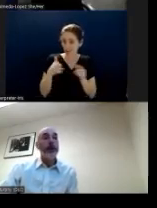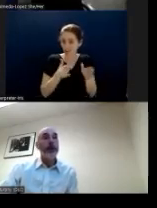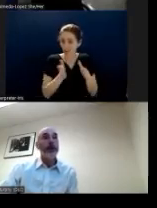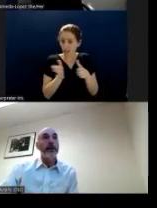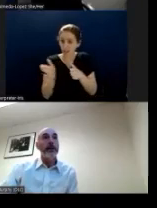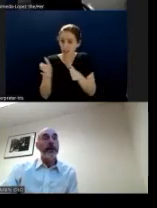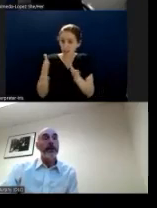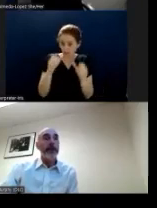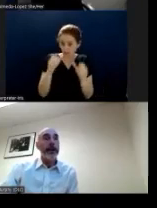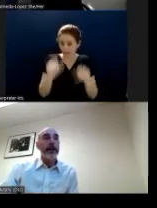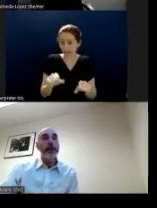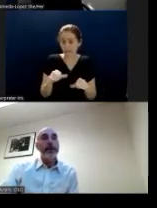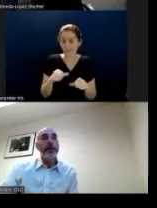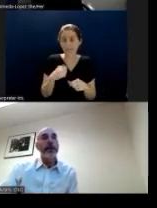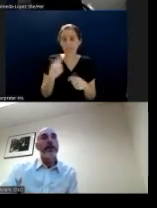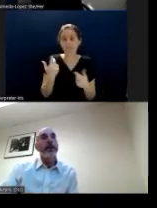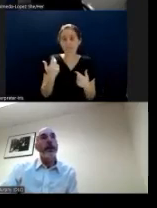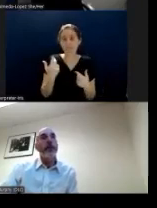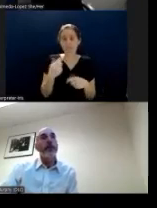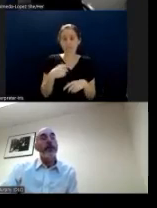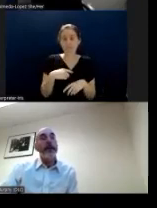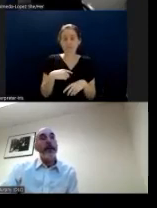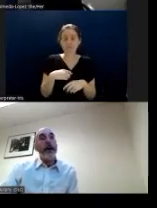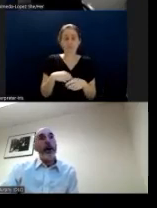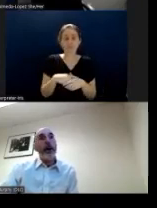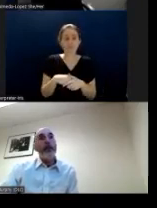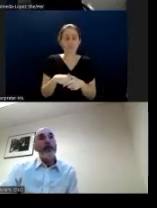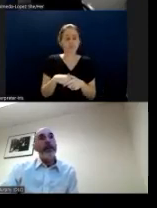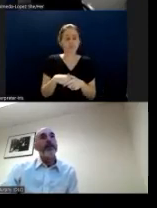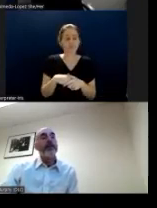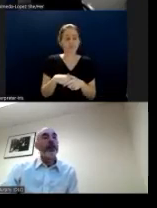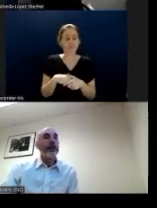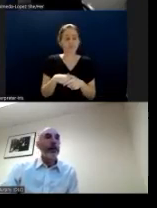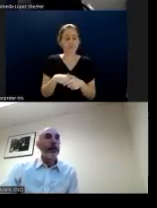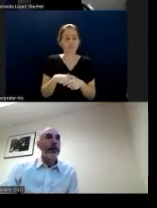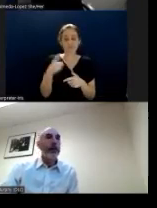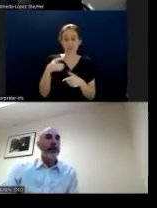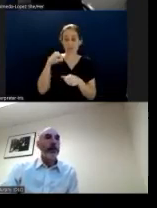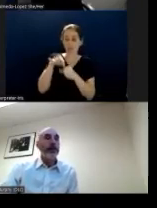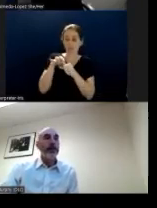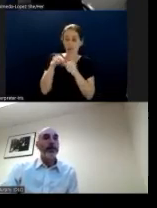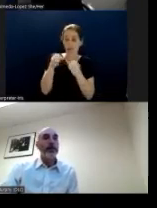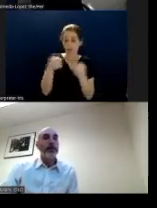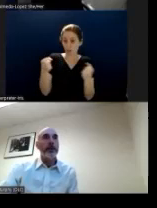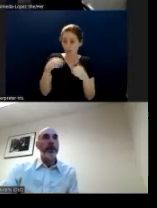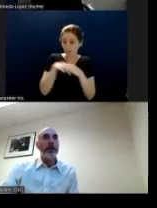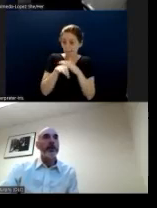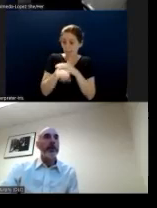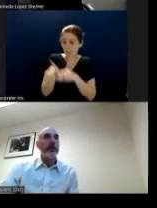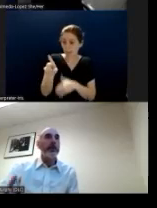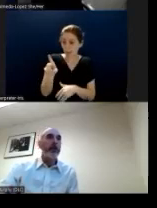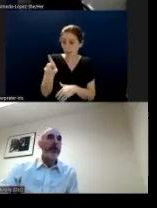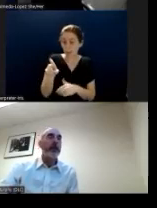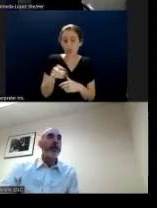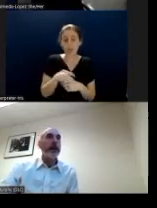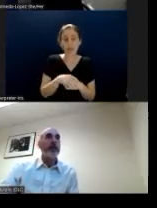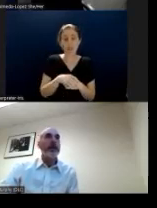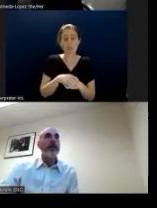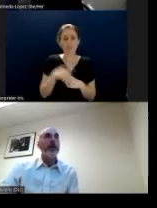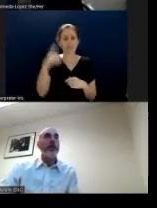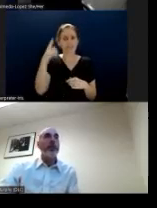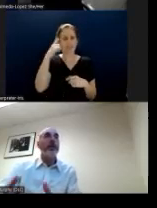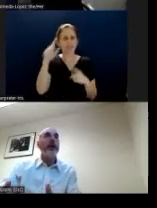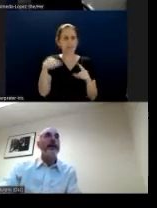here in the areas that they need to go? Is the voting equipment accessible? You want to think